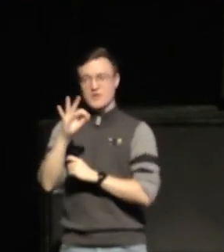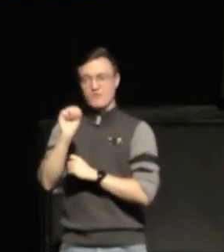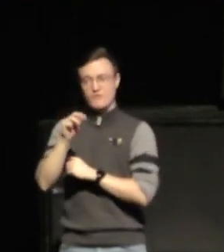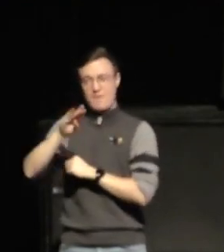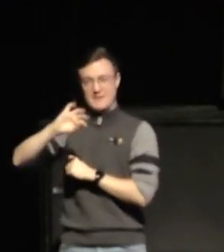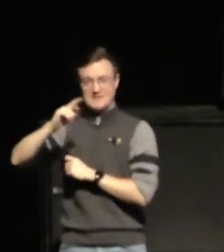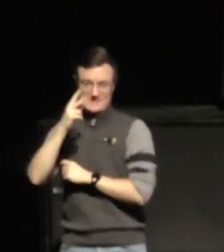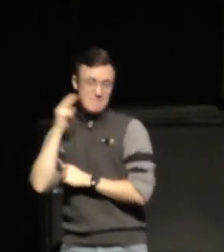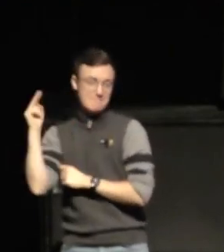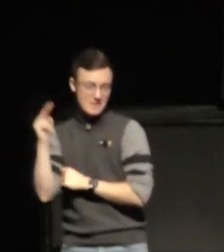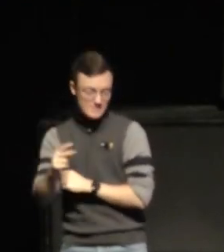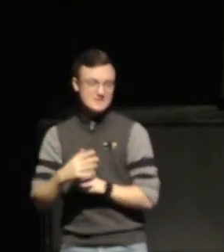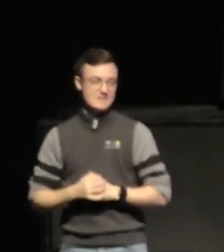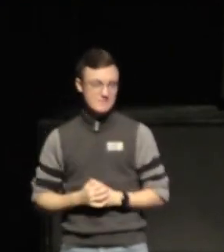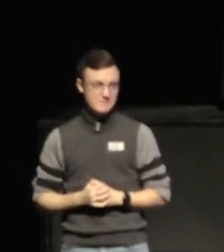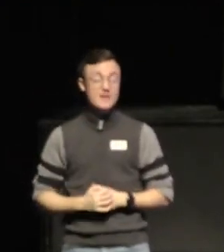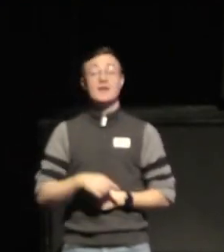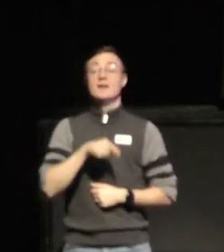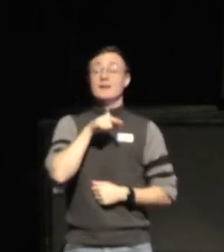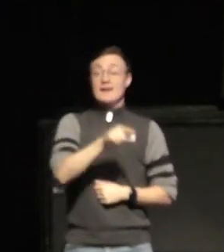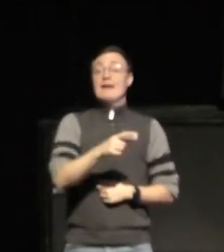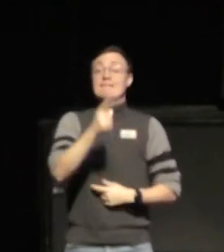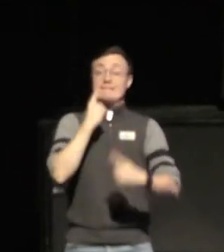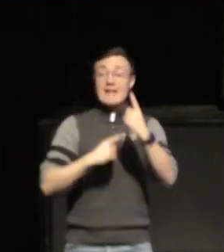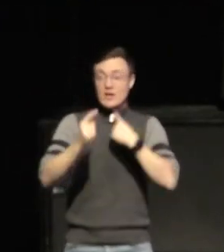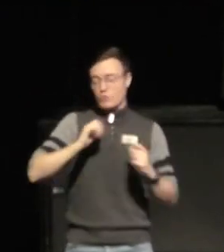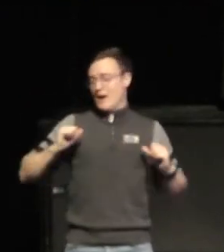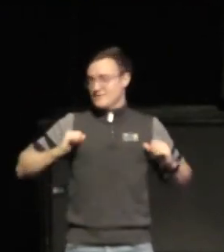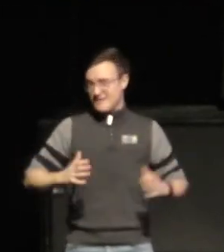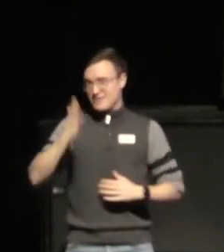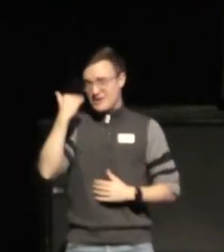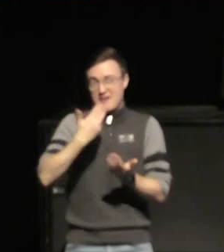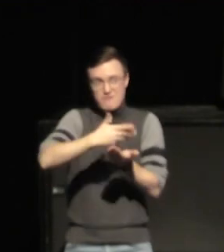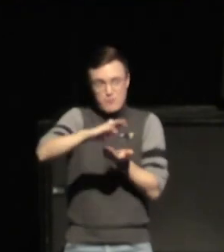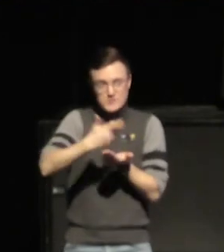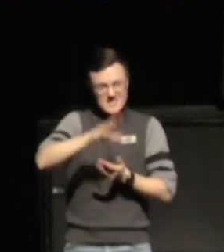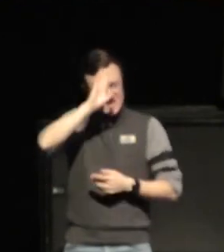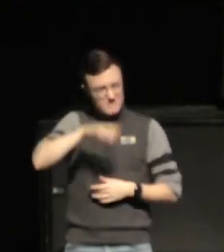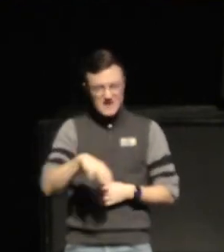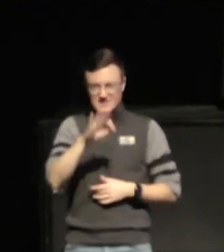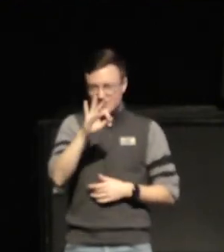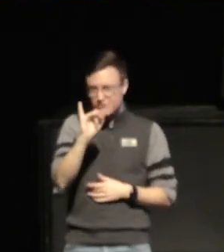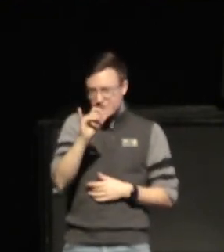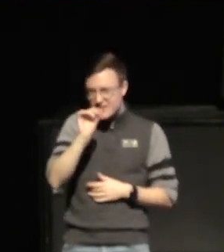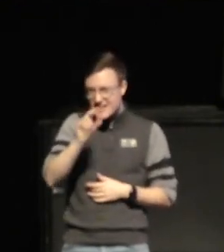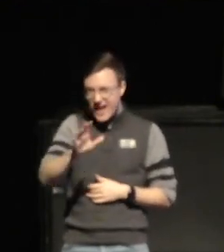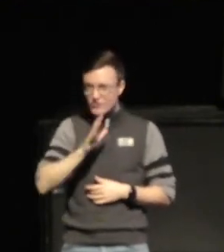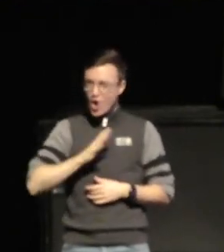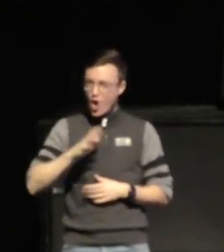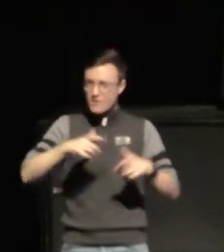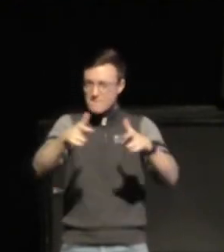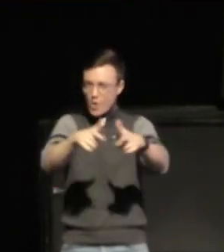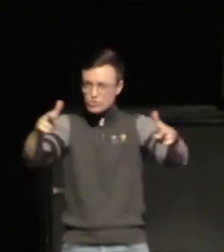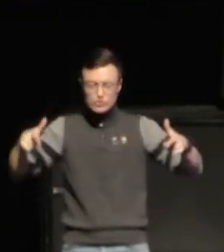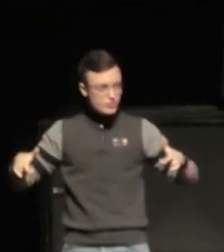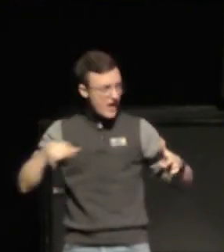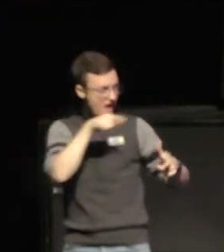perspective within this. And this dialogue can of course continue. I know FIAN has a stand,